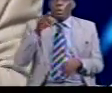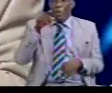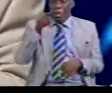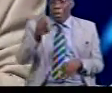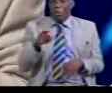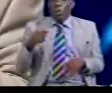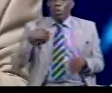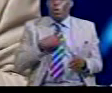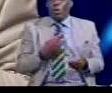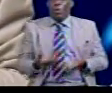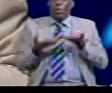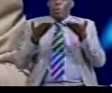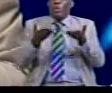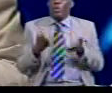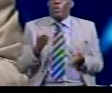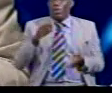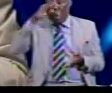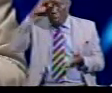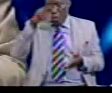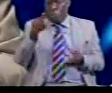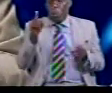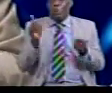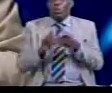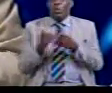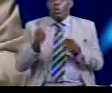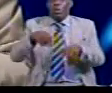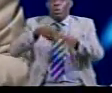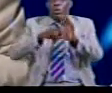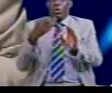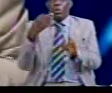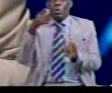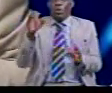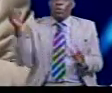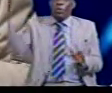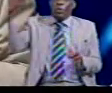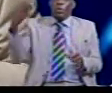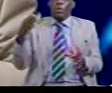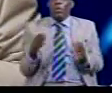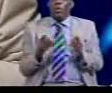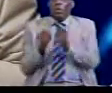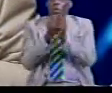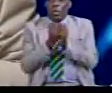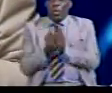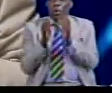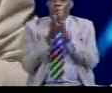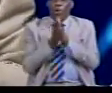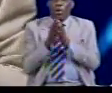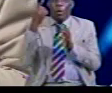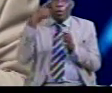Ensemble, prions pour l'homme de Dieu. Together, pray for the man of God. Que Dieu l'utilise. That the Lord will